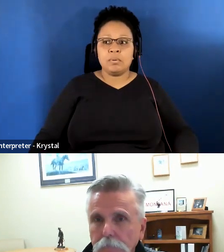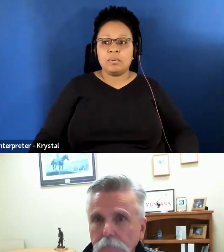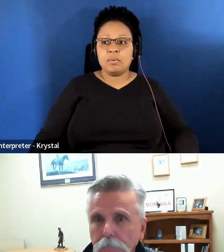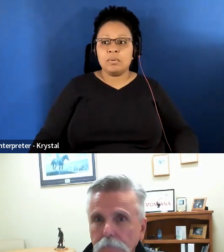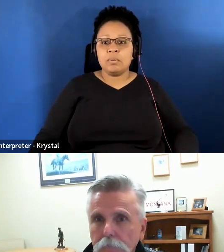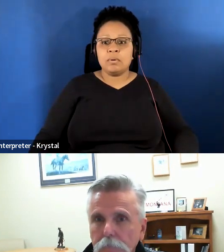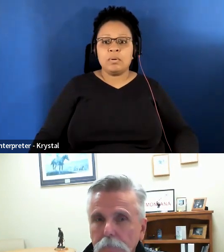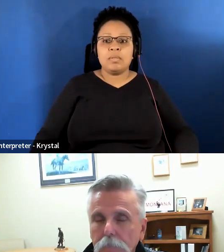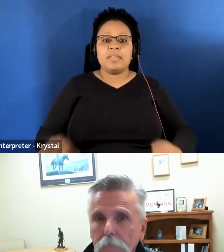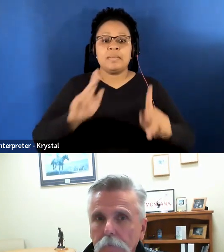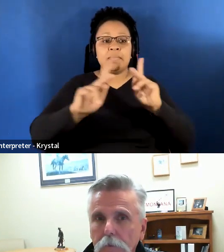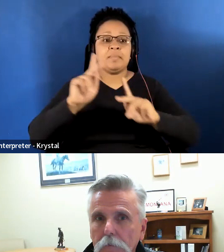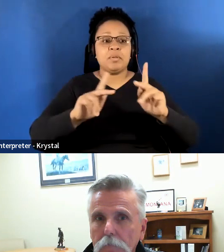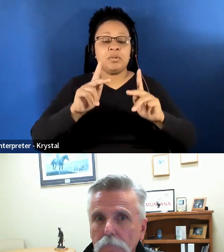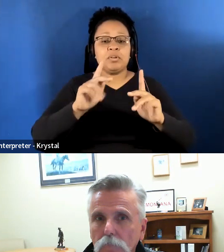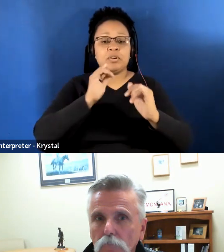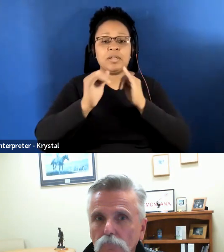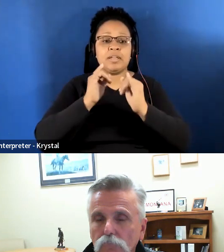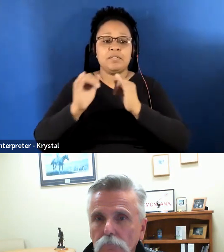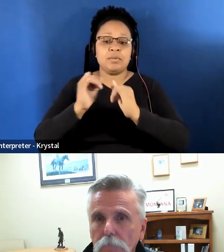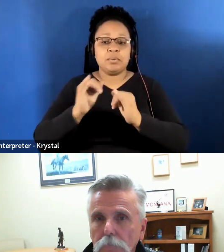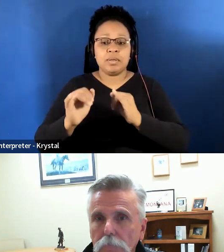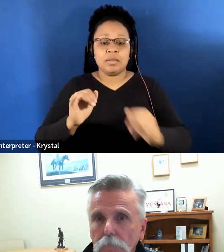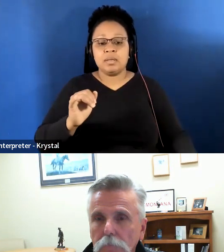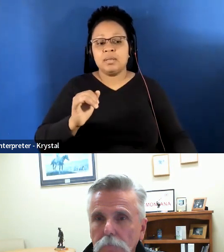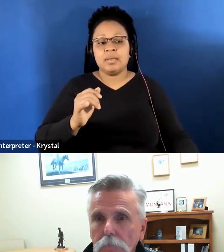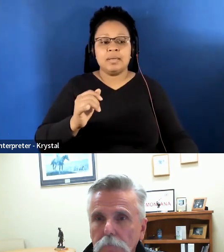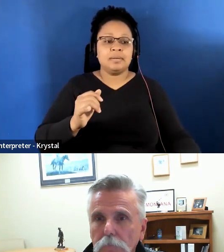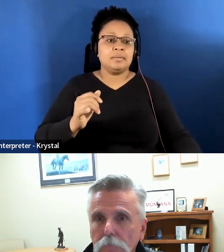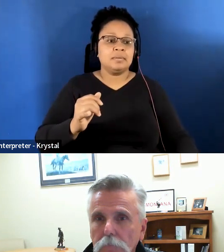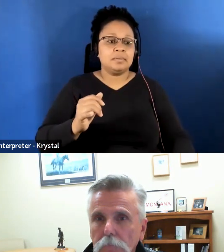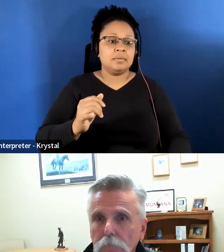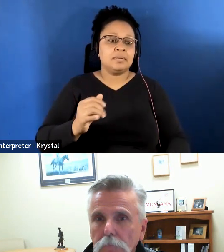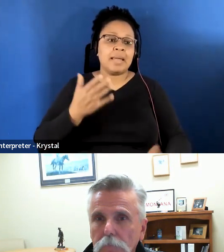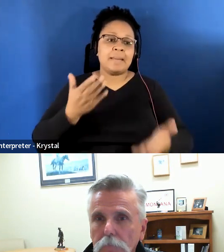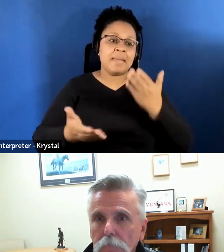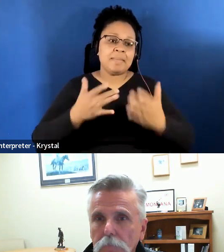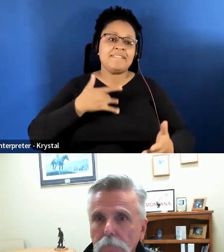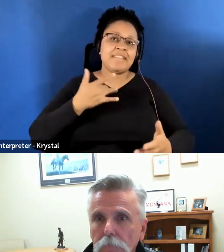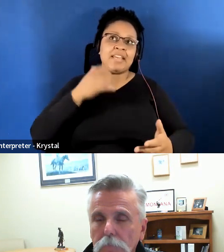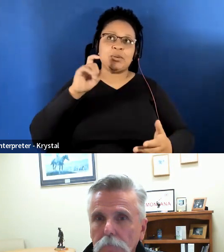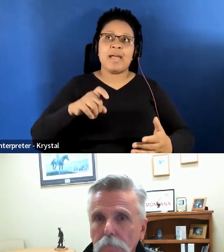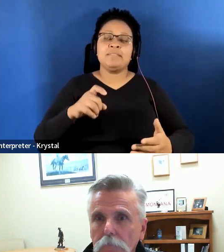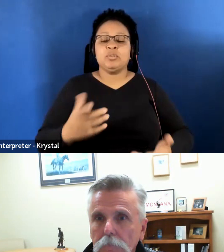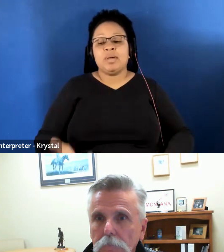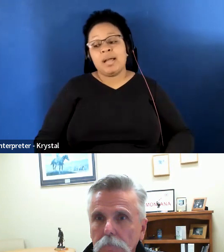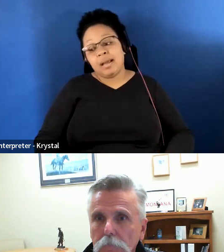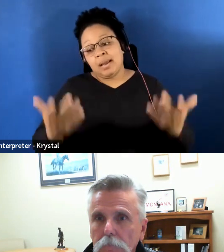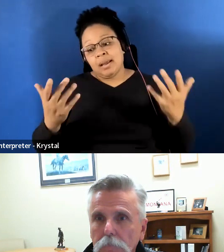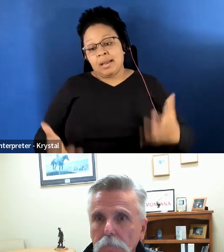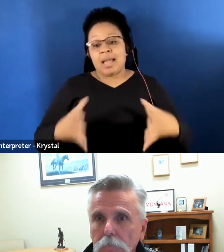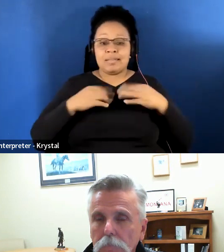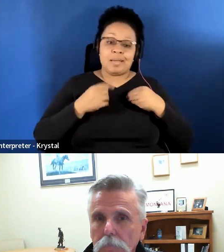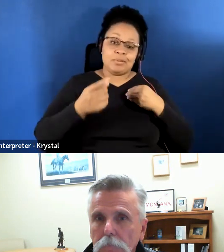are interviewing, it might sound like you're feeling like you have to settle a little bit because of